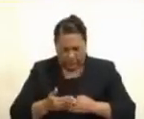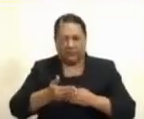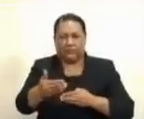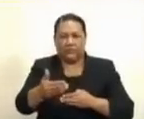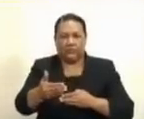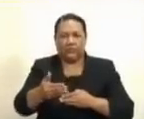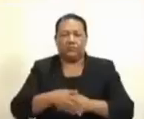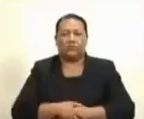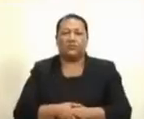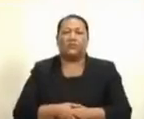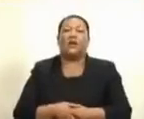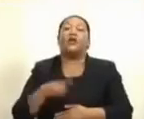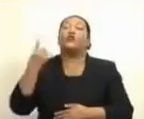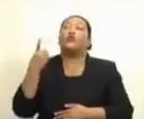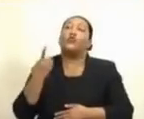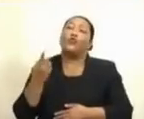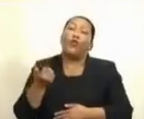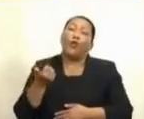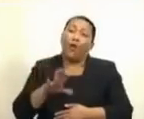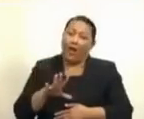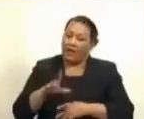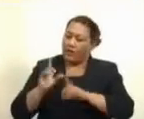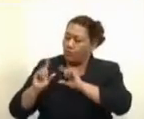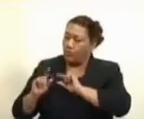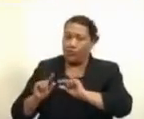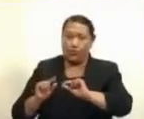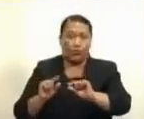had done this in the years gone by,